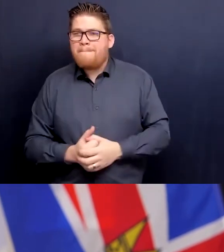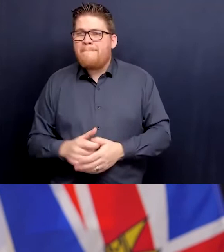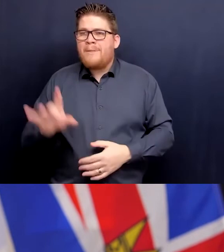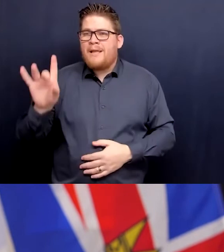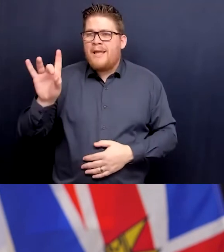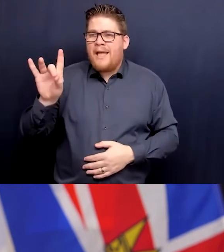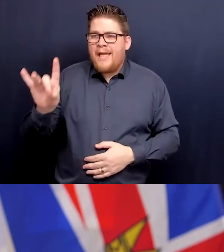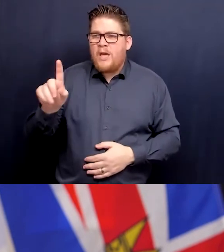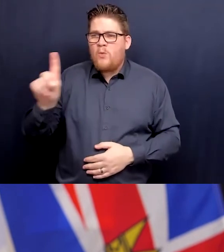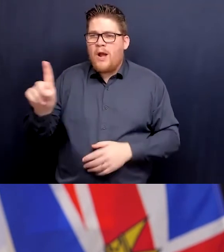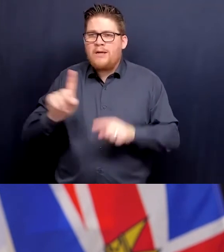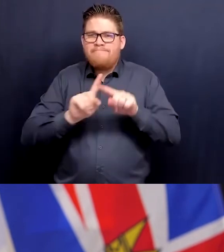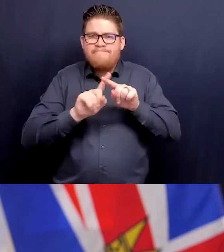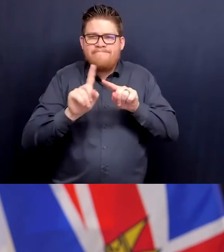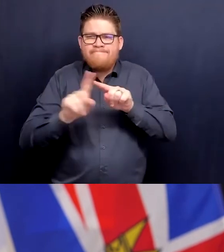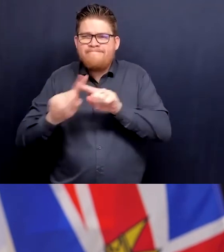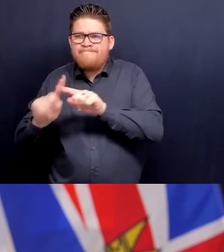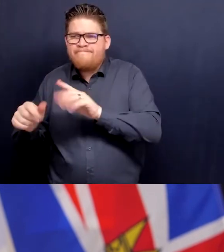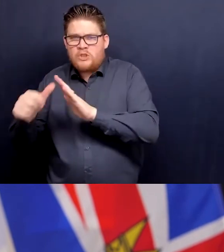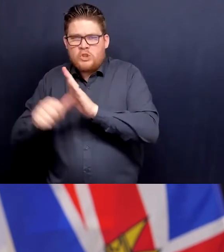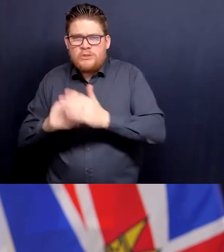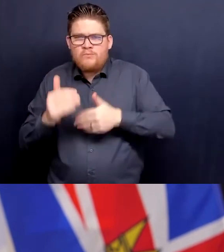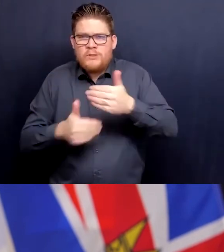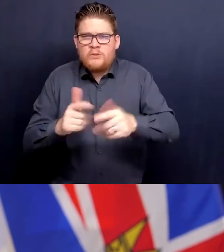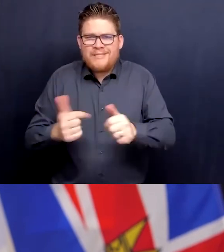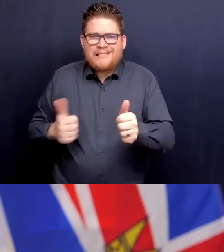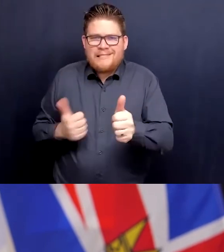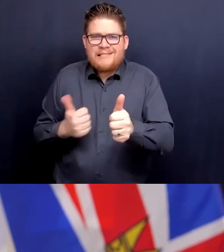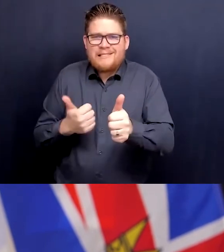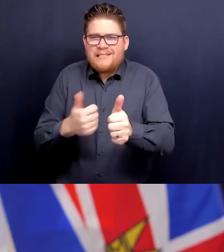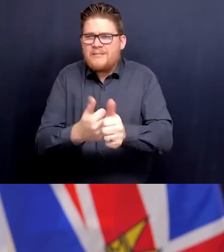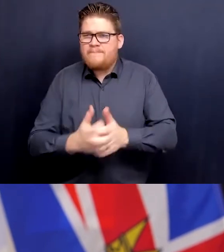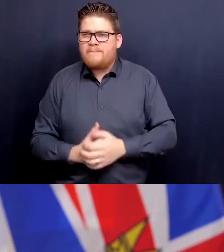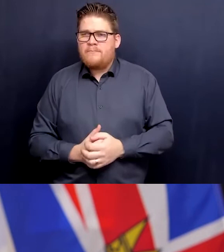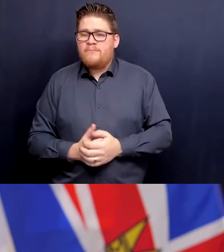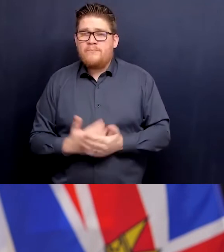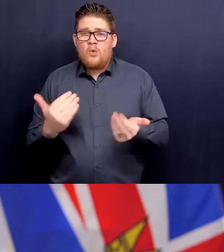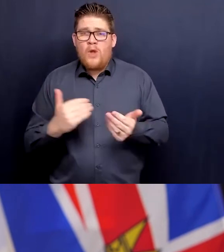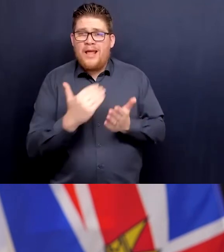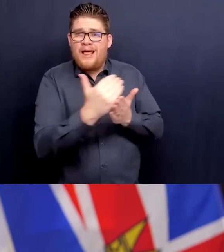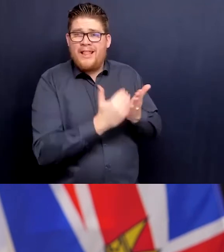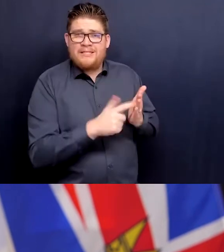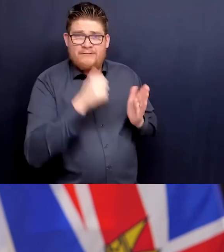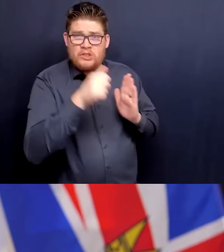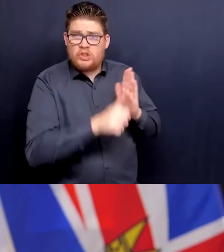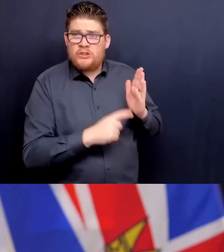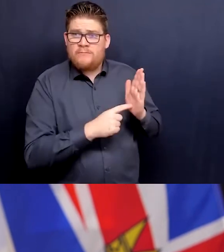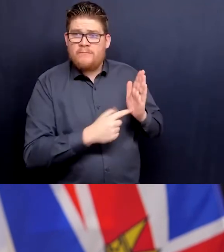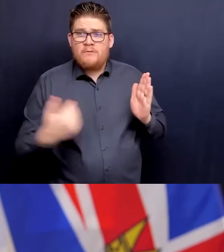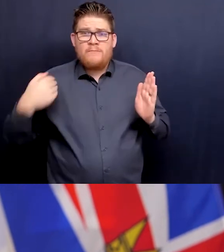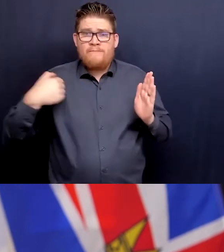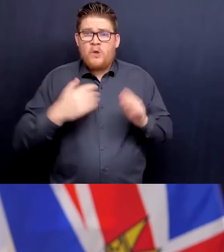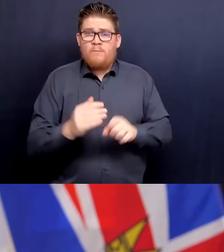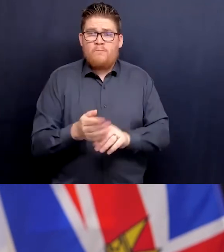times, such that there are fewer people waiting for surgeries today than there were at the beginning of the pandemic. And we have to take those steps in every area. And